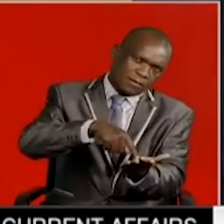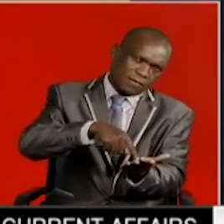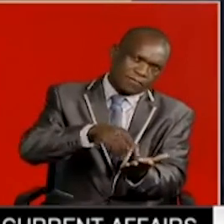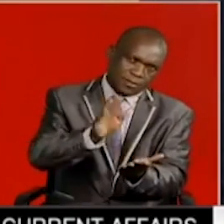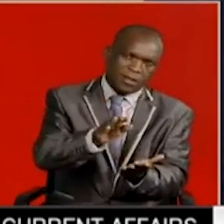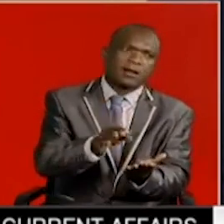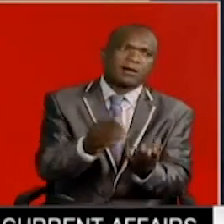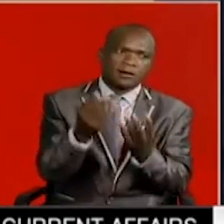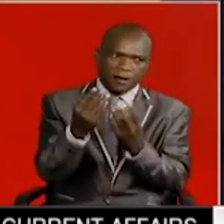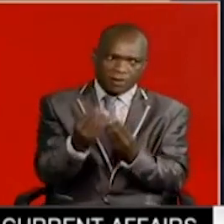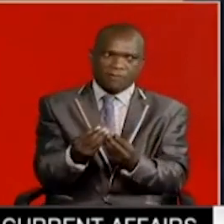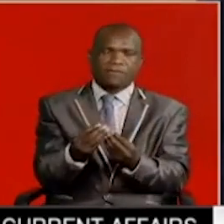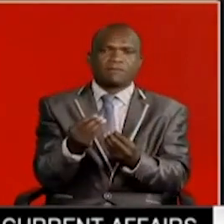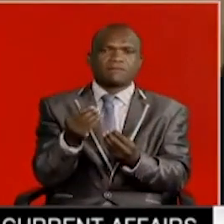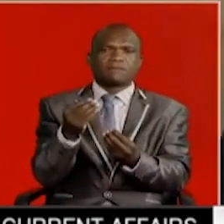and now here's mine.